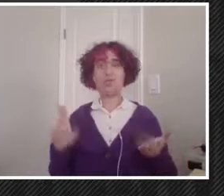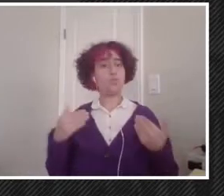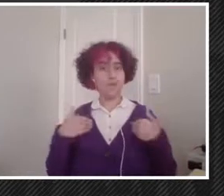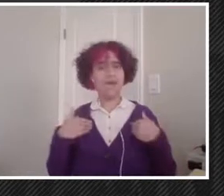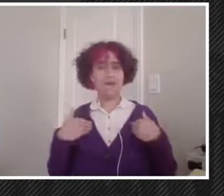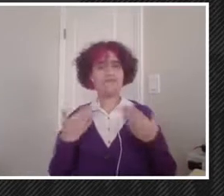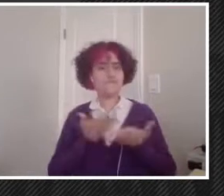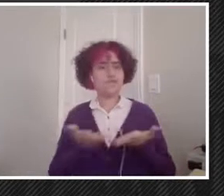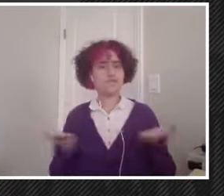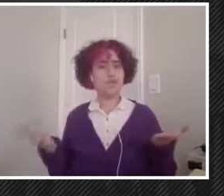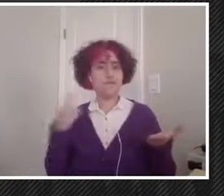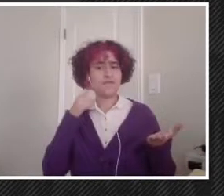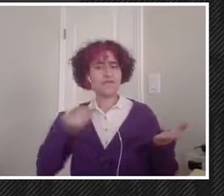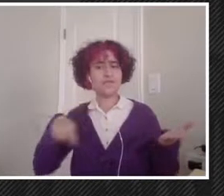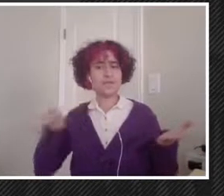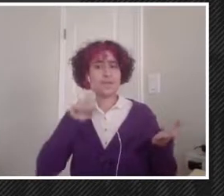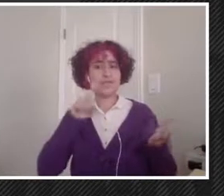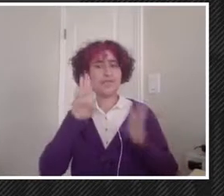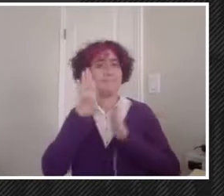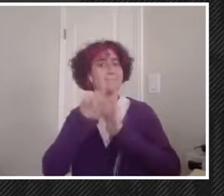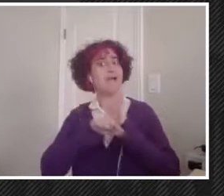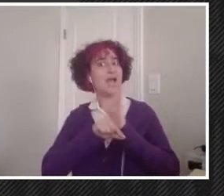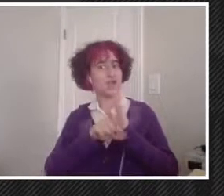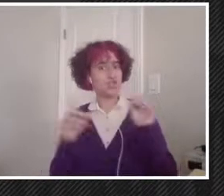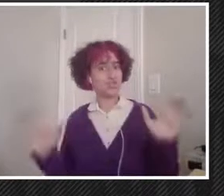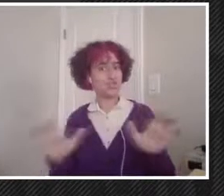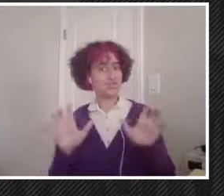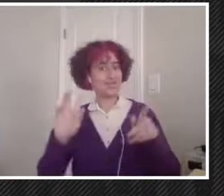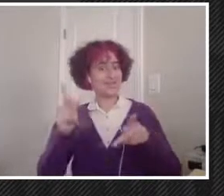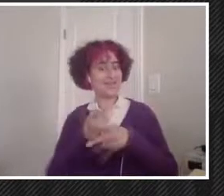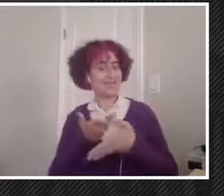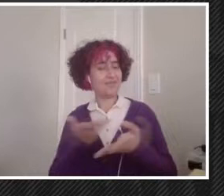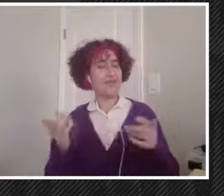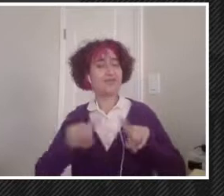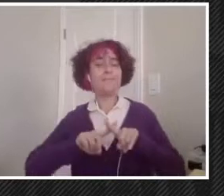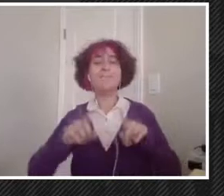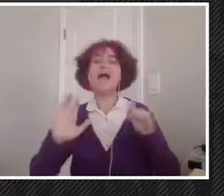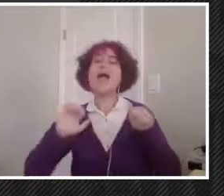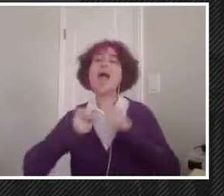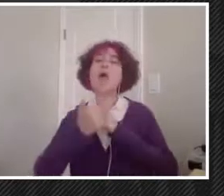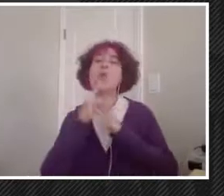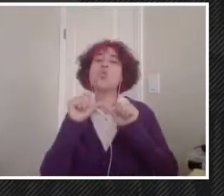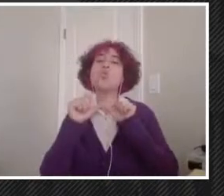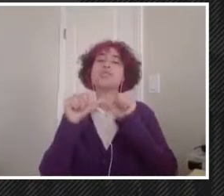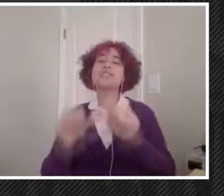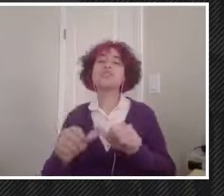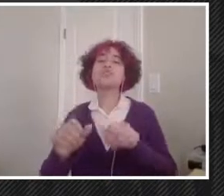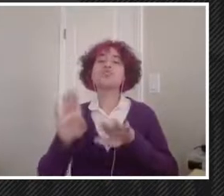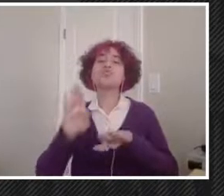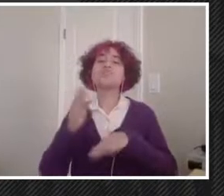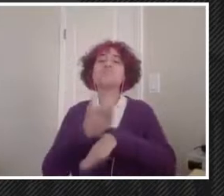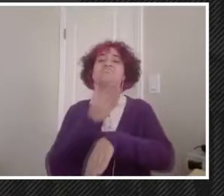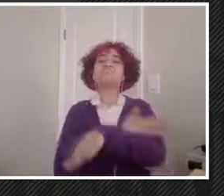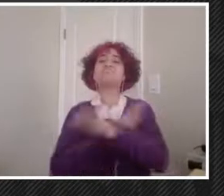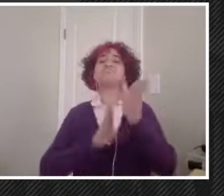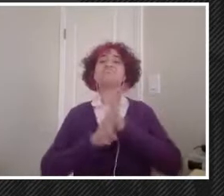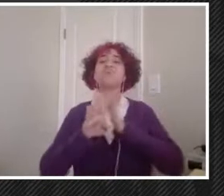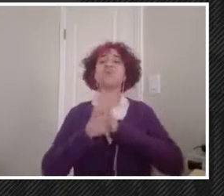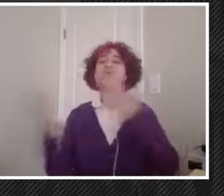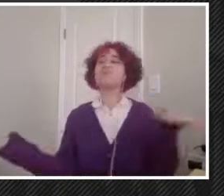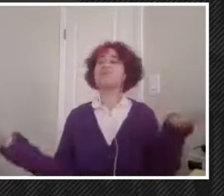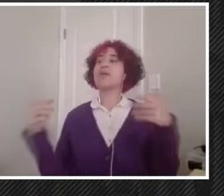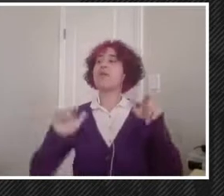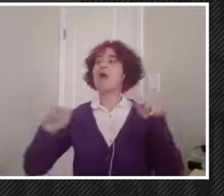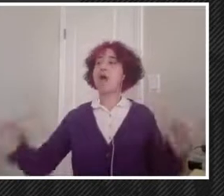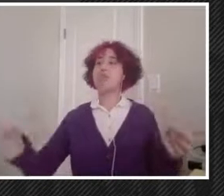do these type of things. How do we continue to build and bring others in there to really make changes in their community and influence